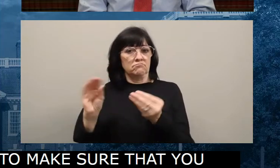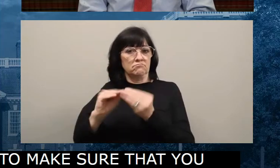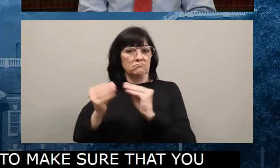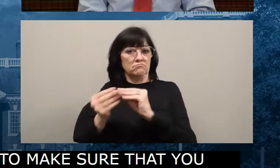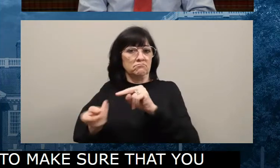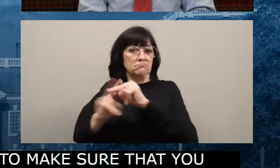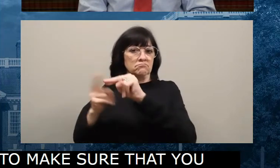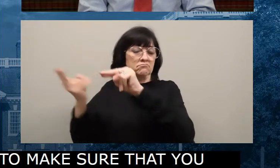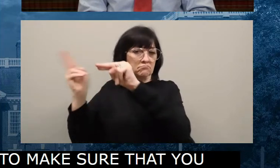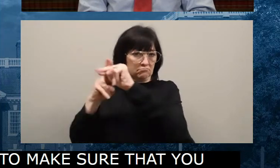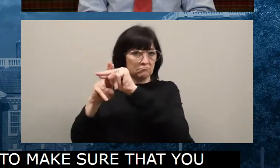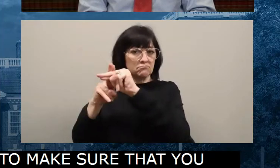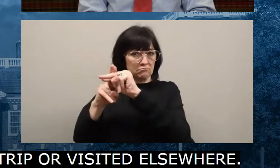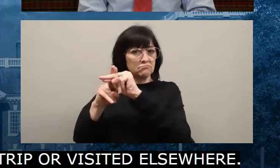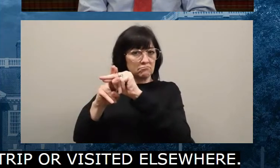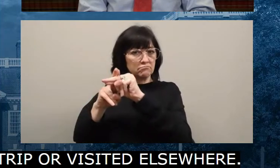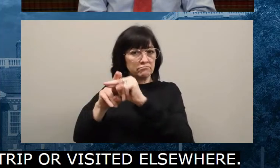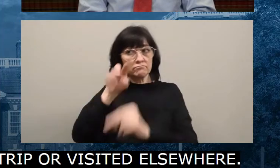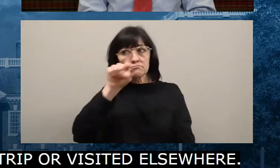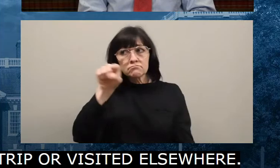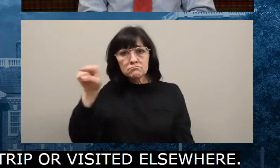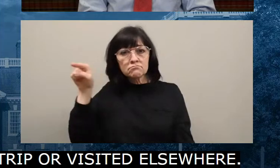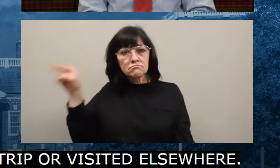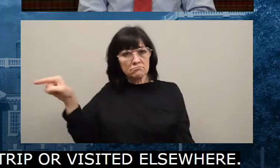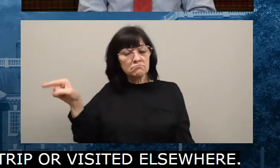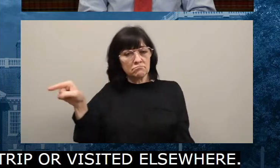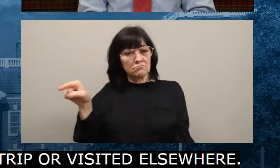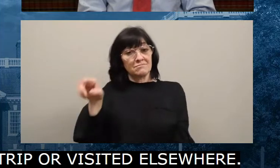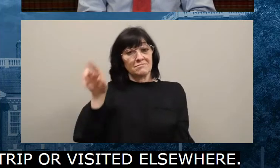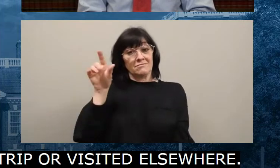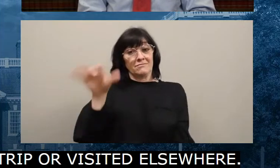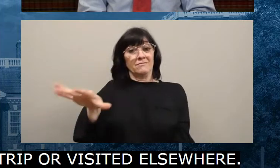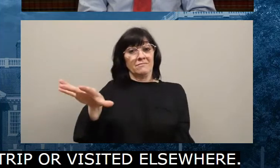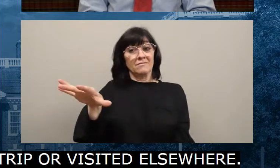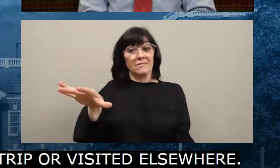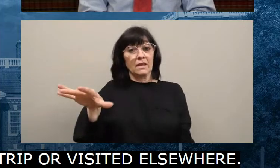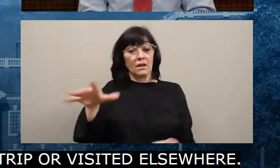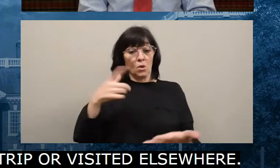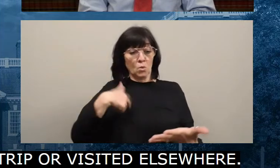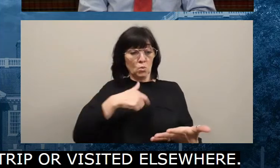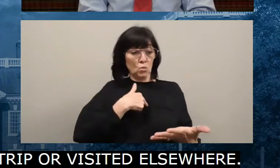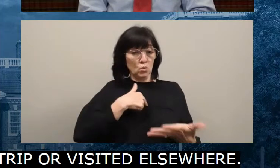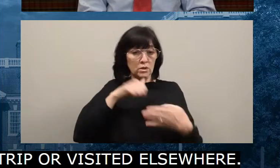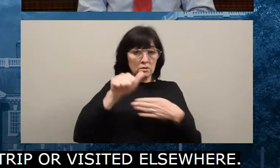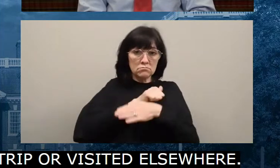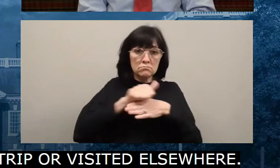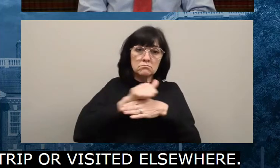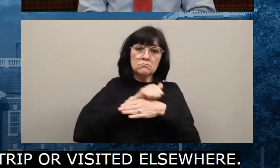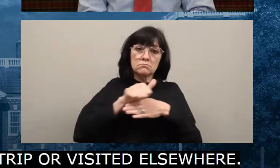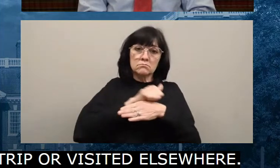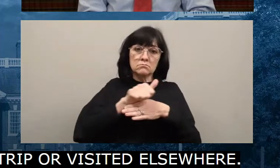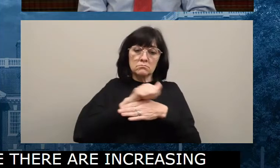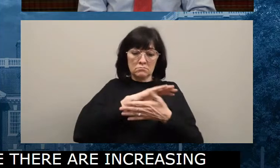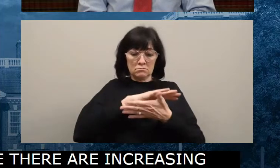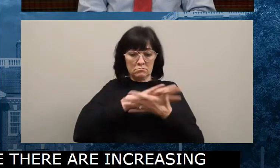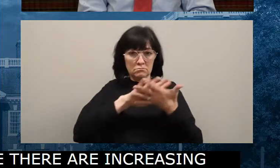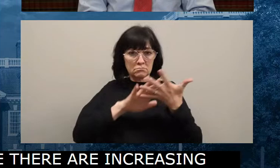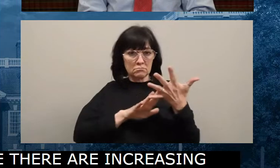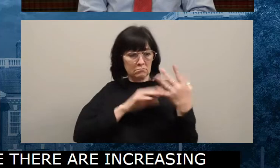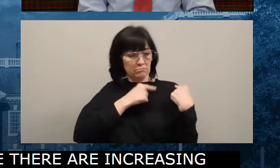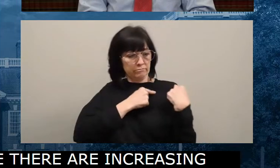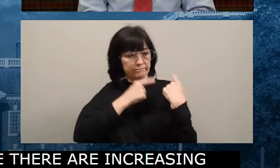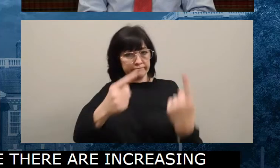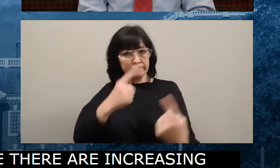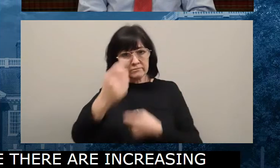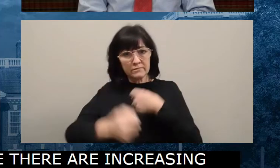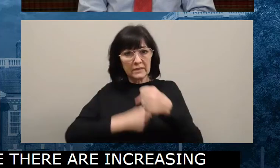that fit that category. These mitigation efforts that we've been talking about for almost the last year continue to be important till